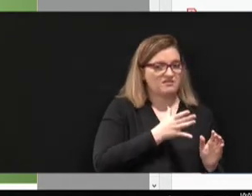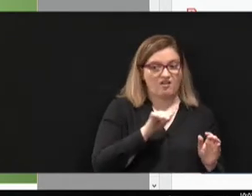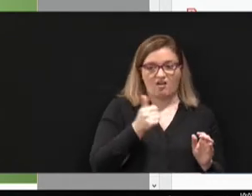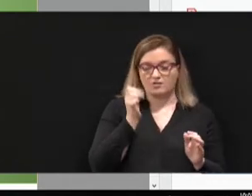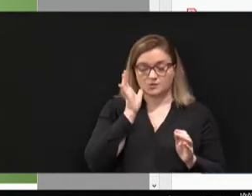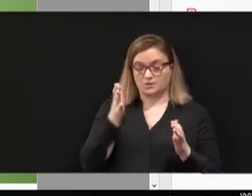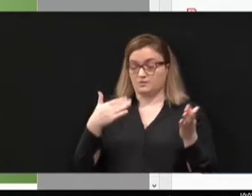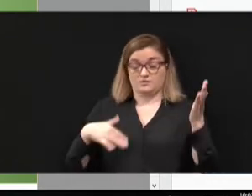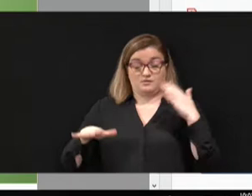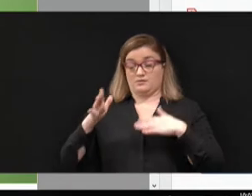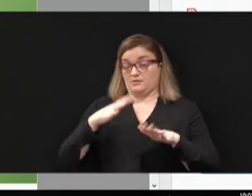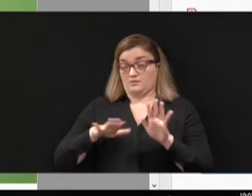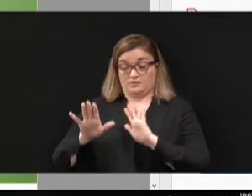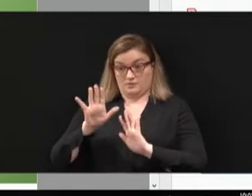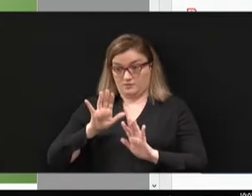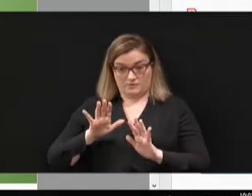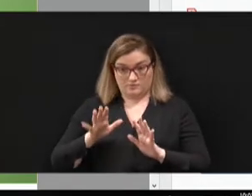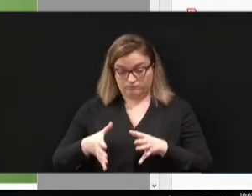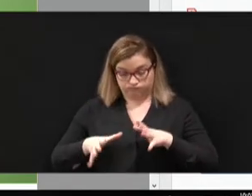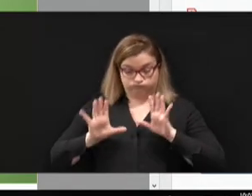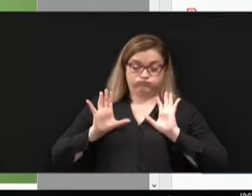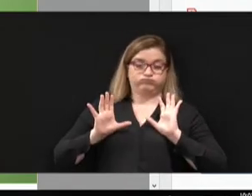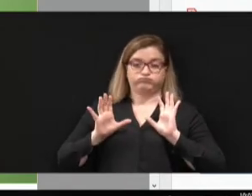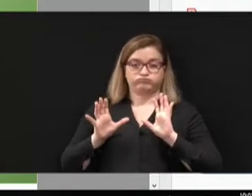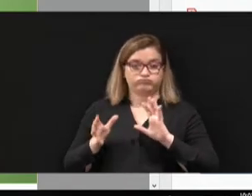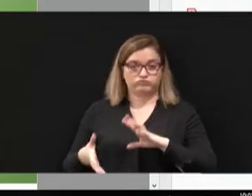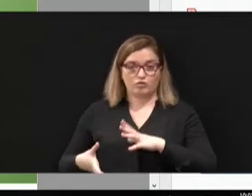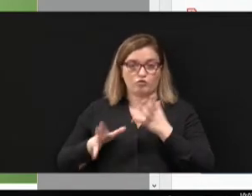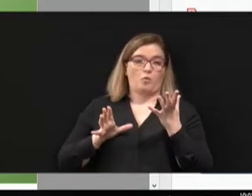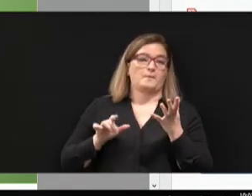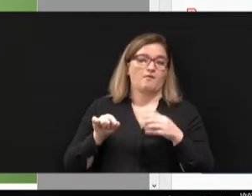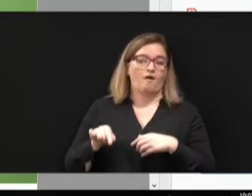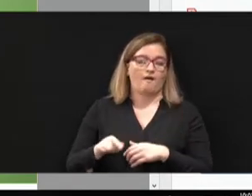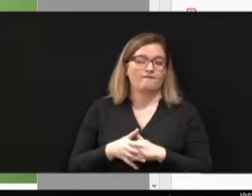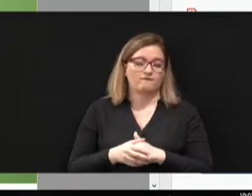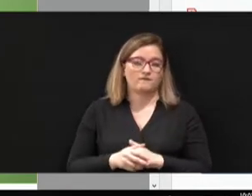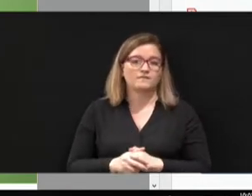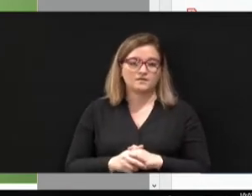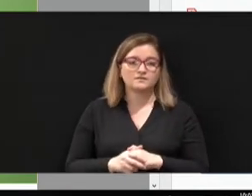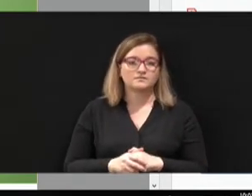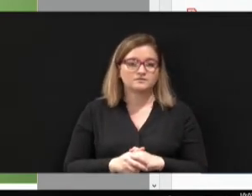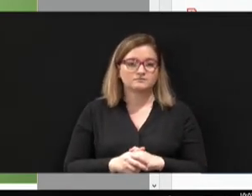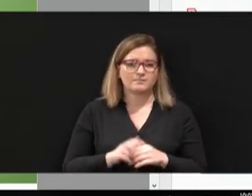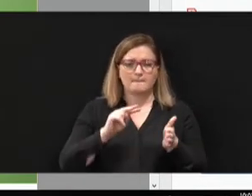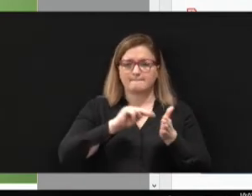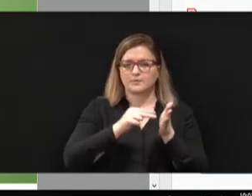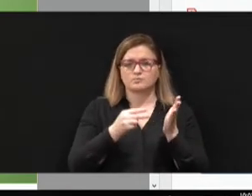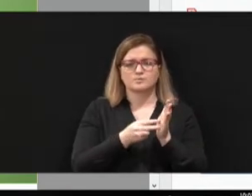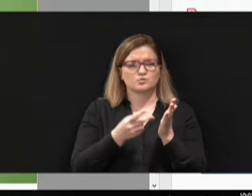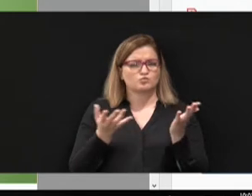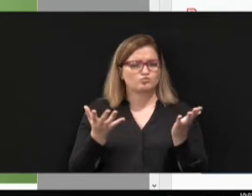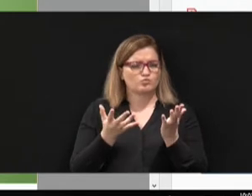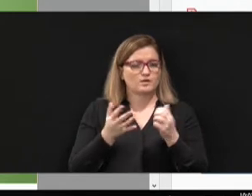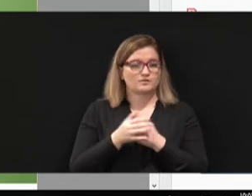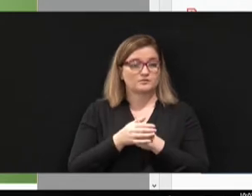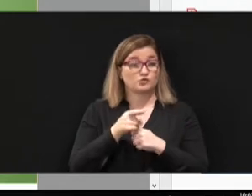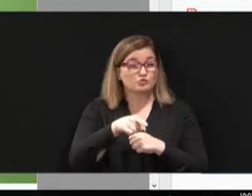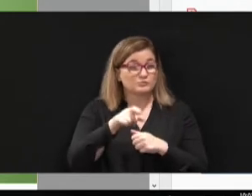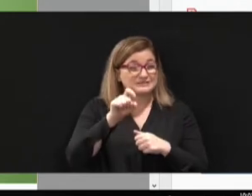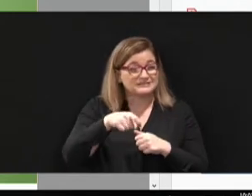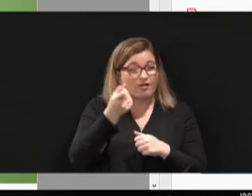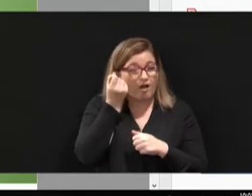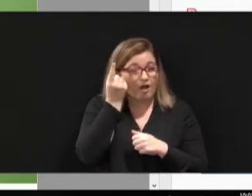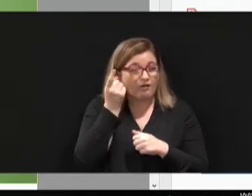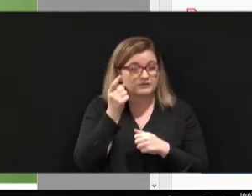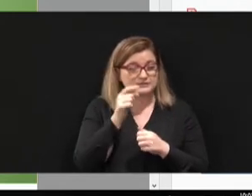this must just be so hard. And the purpose is to help you understand what these children go